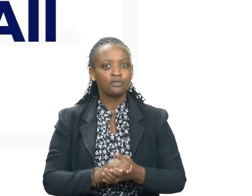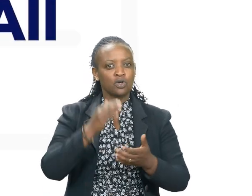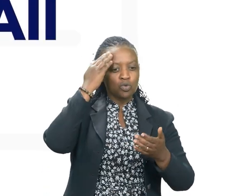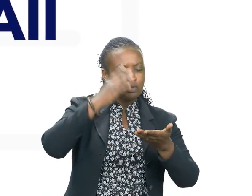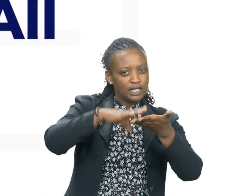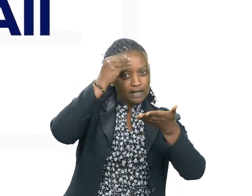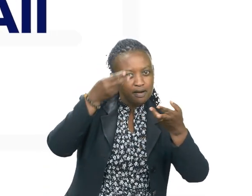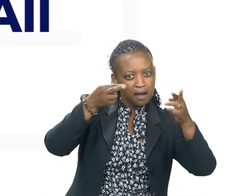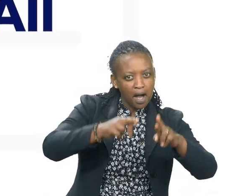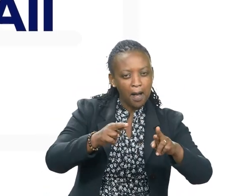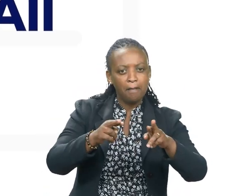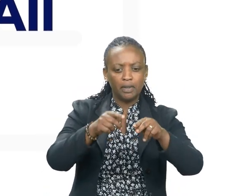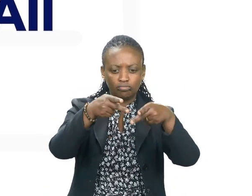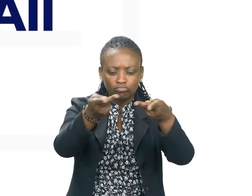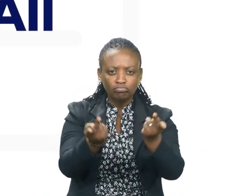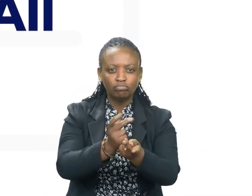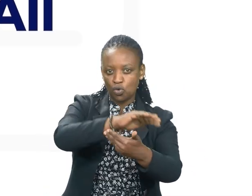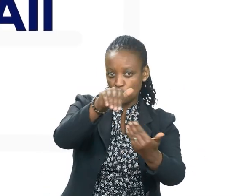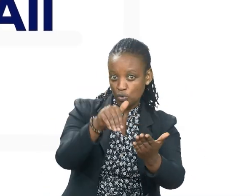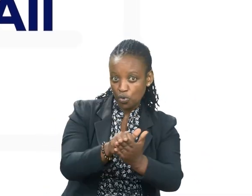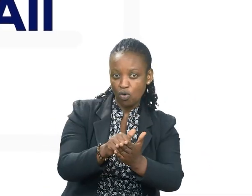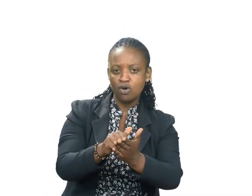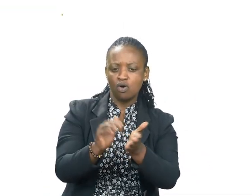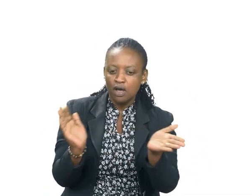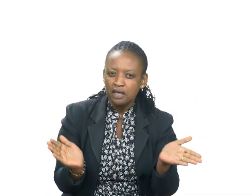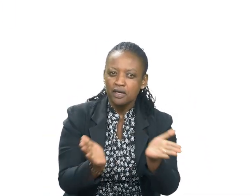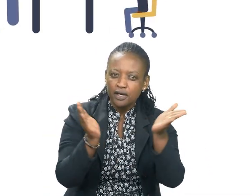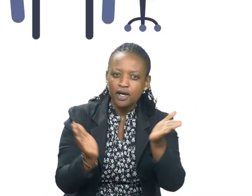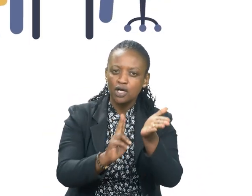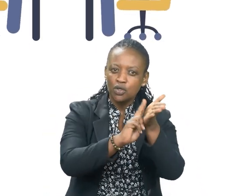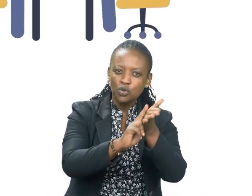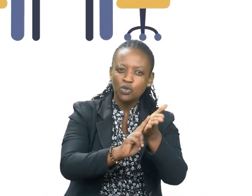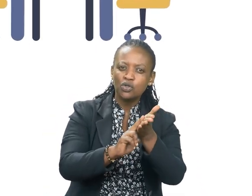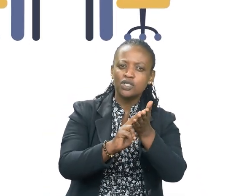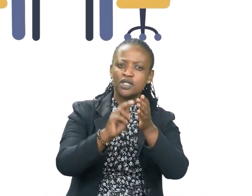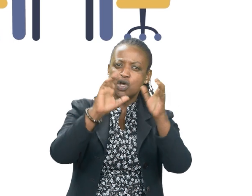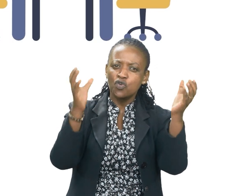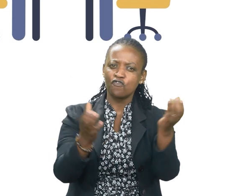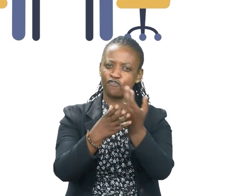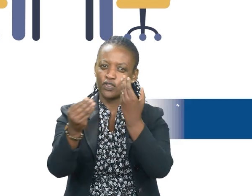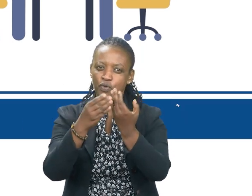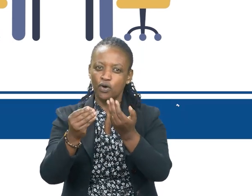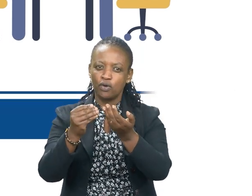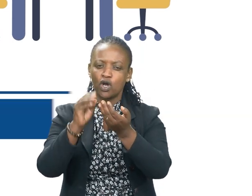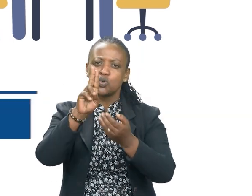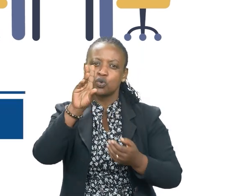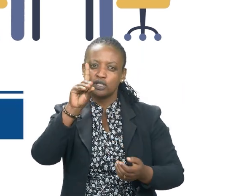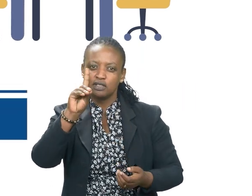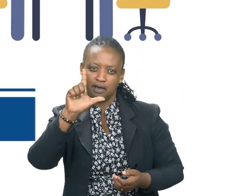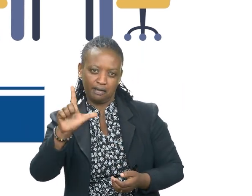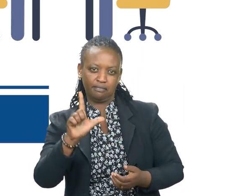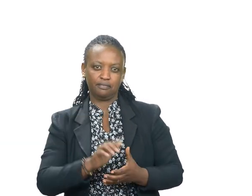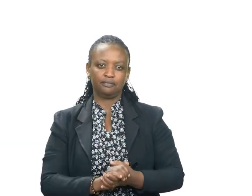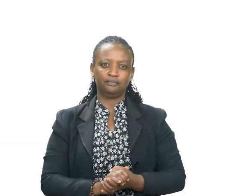To ensure learning happens at the same pace for all, you are encouraged to apply Universal Design for Learning,